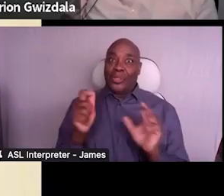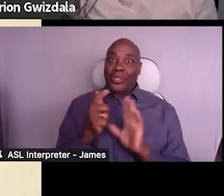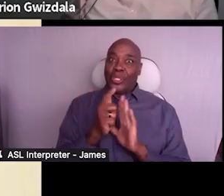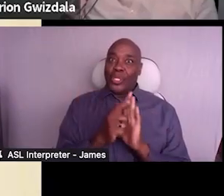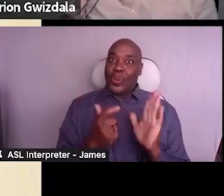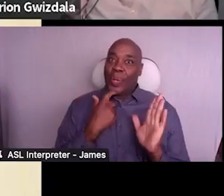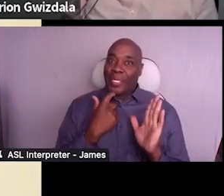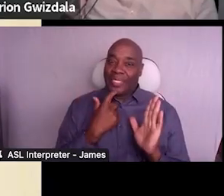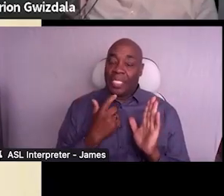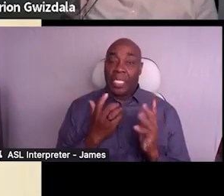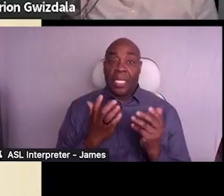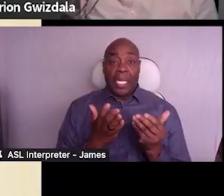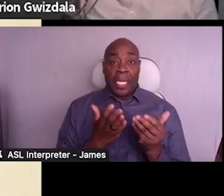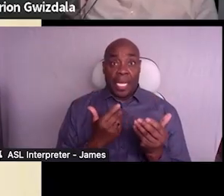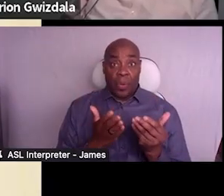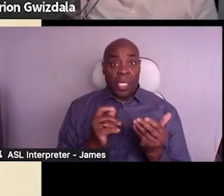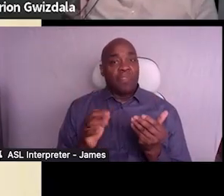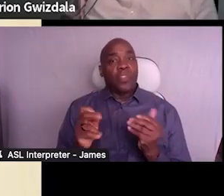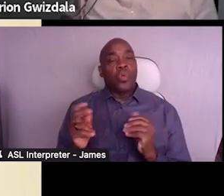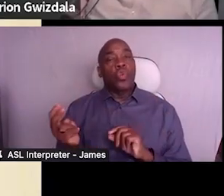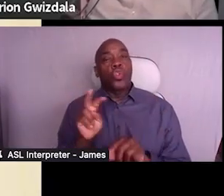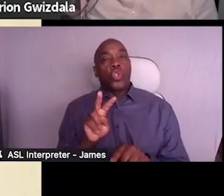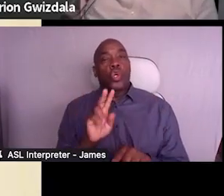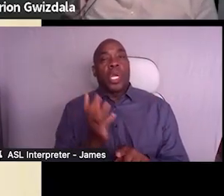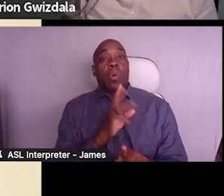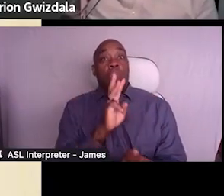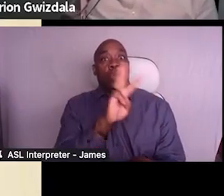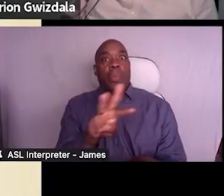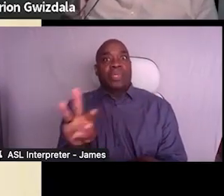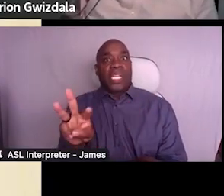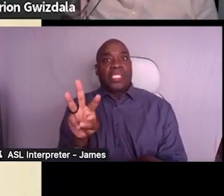Massachusetts. However, if you go to our website, which is